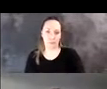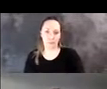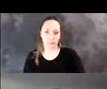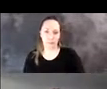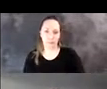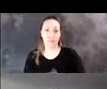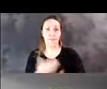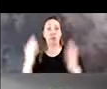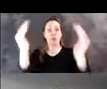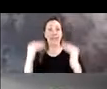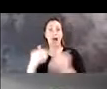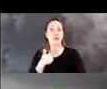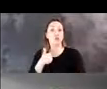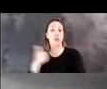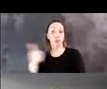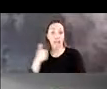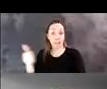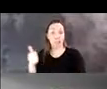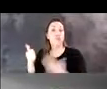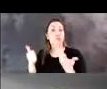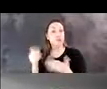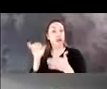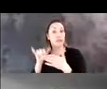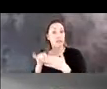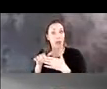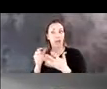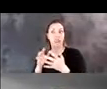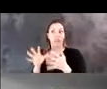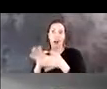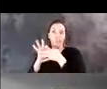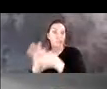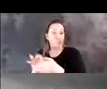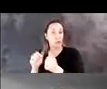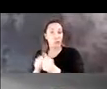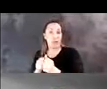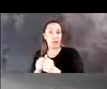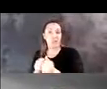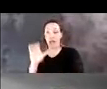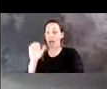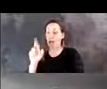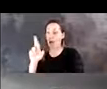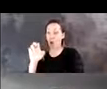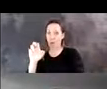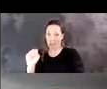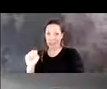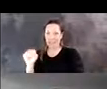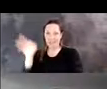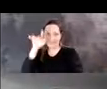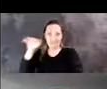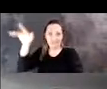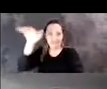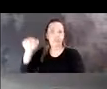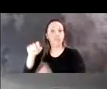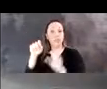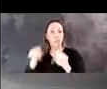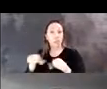So next, we have transportation. So transportation contributes a lot to our individual carbon footprint. And you